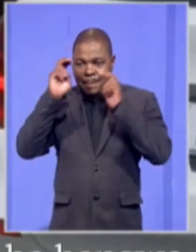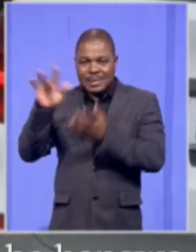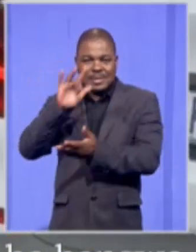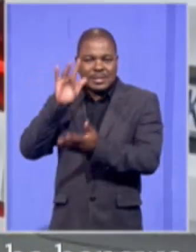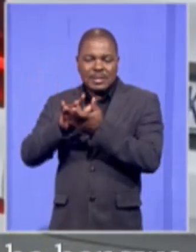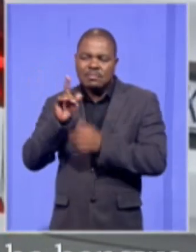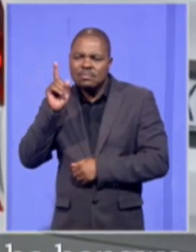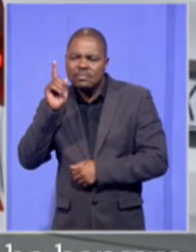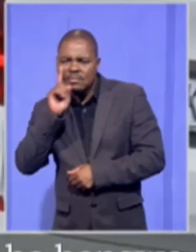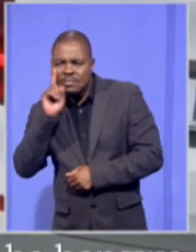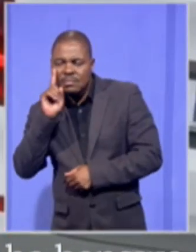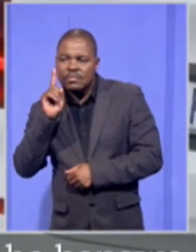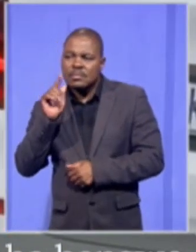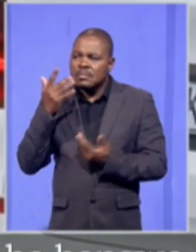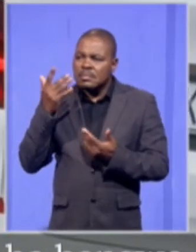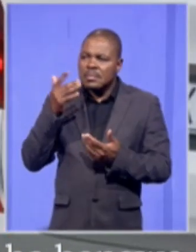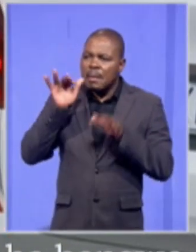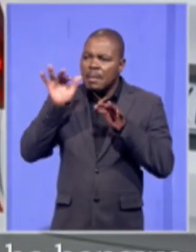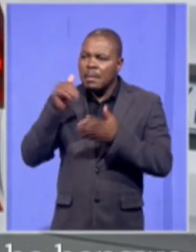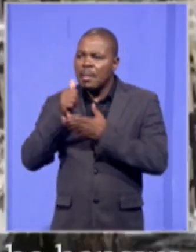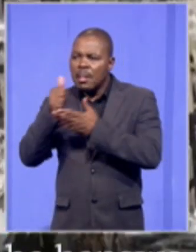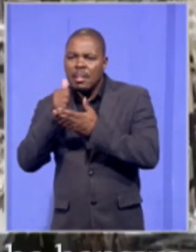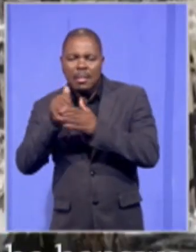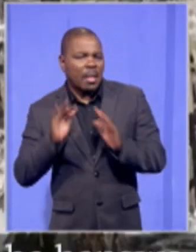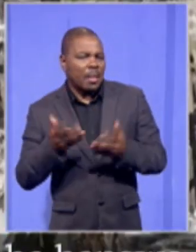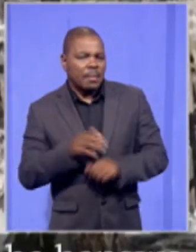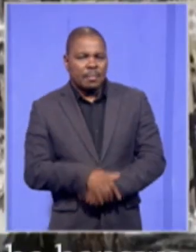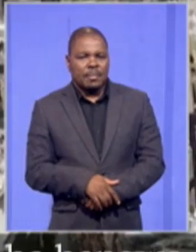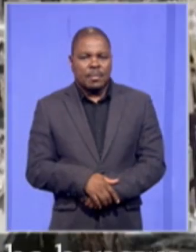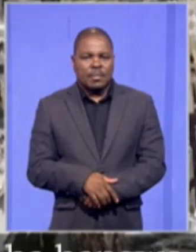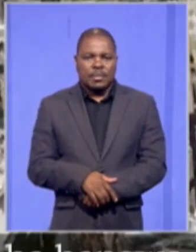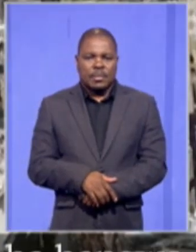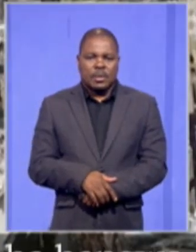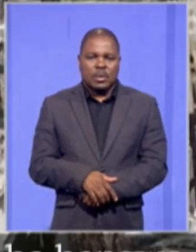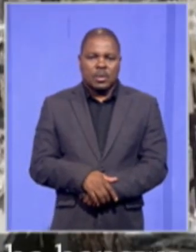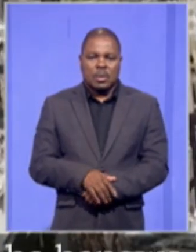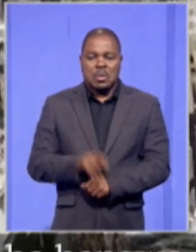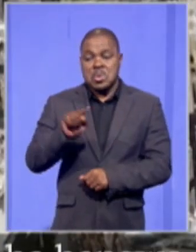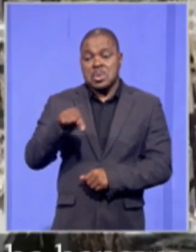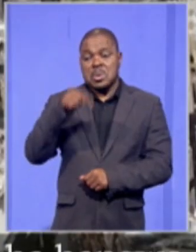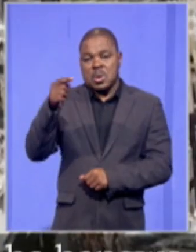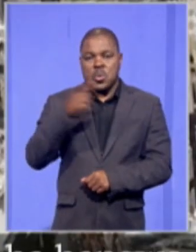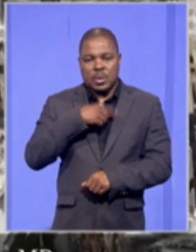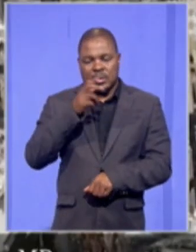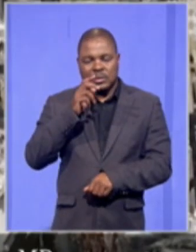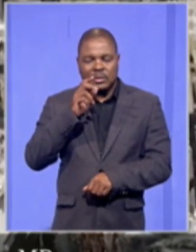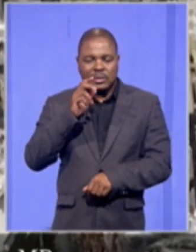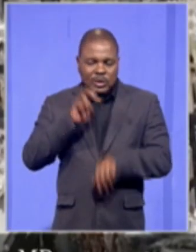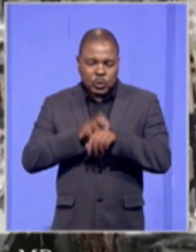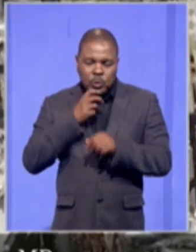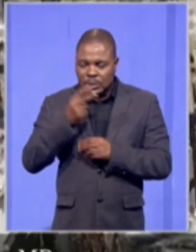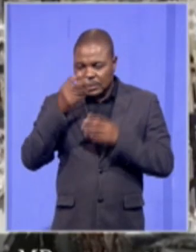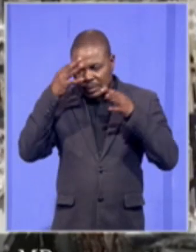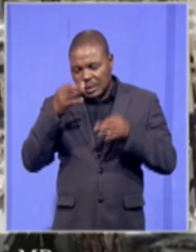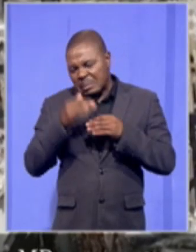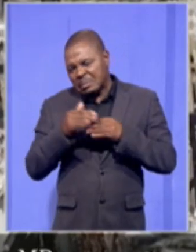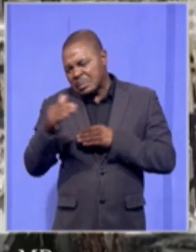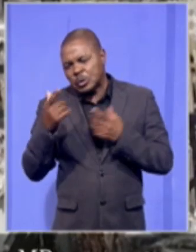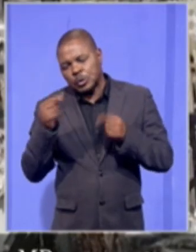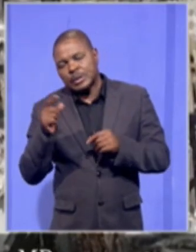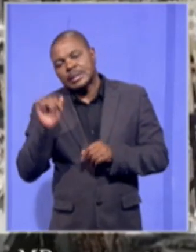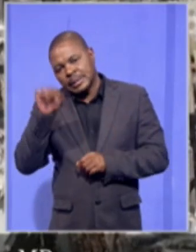go bona gore bapagami ba ka thusiwa jang. We want to take the next course of action, to determine the next course of action, but to sympathize,